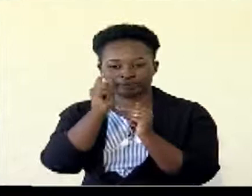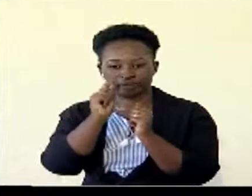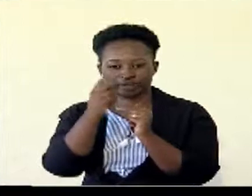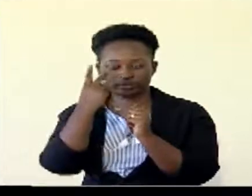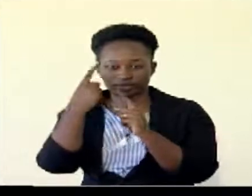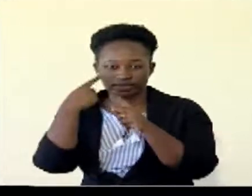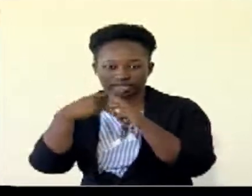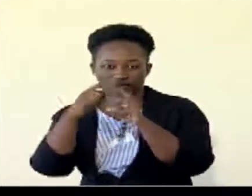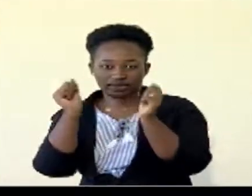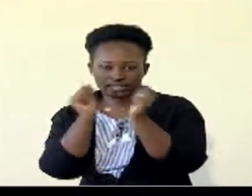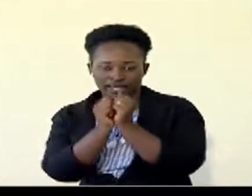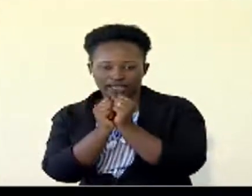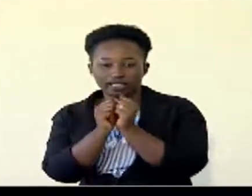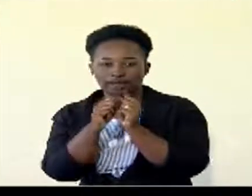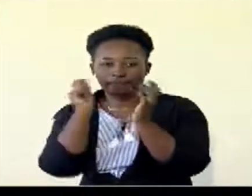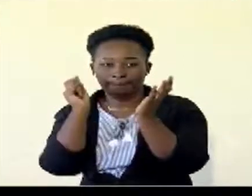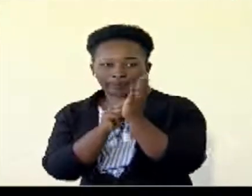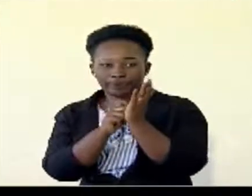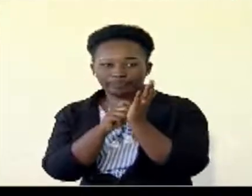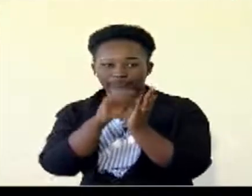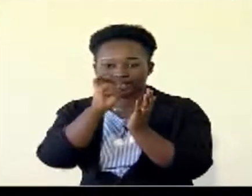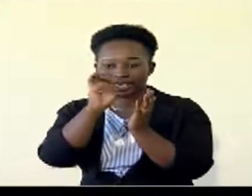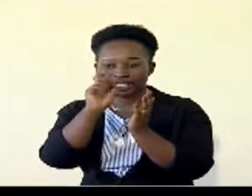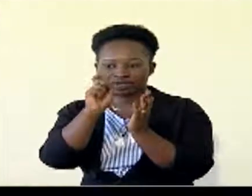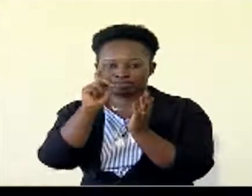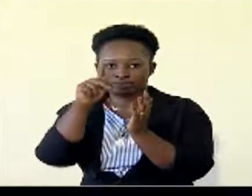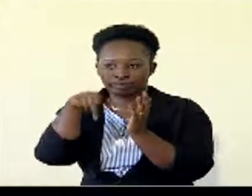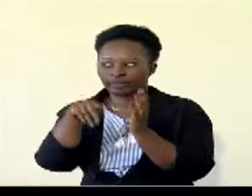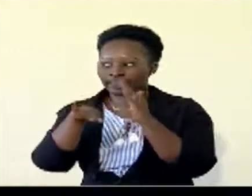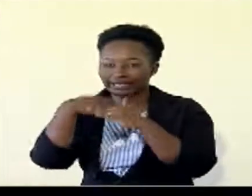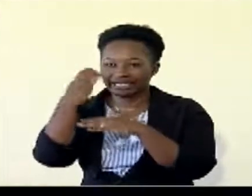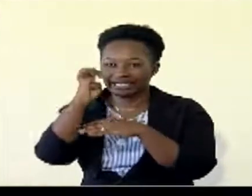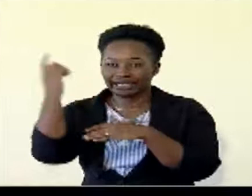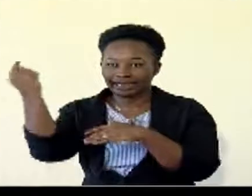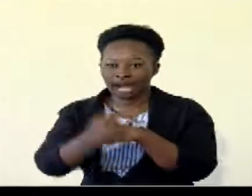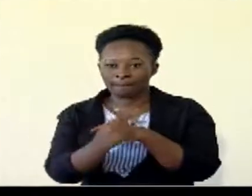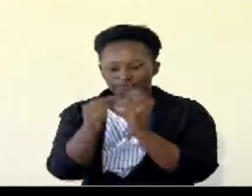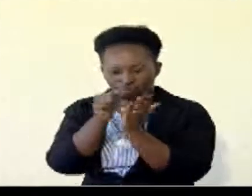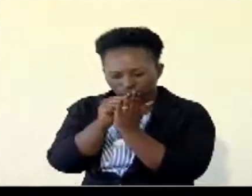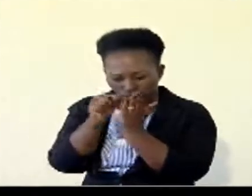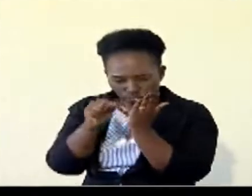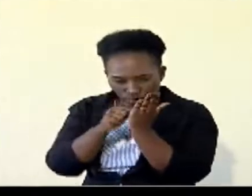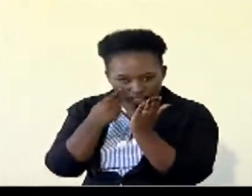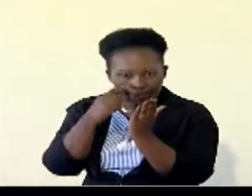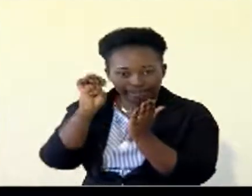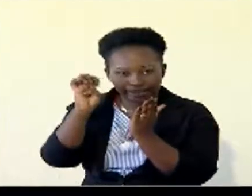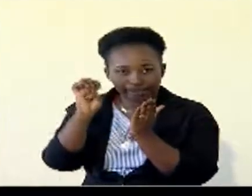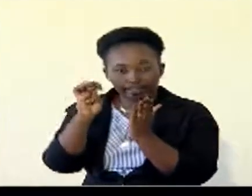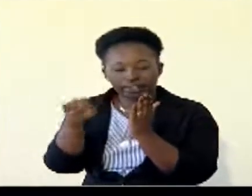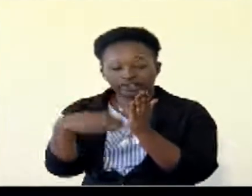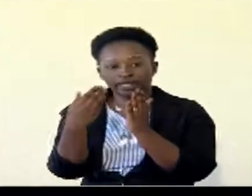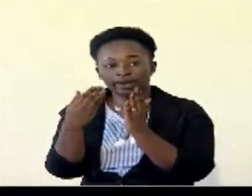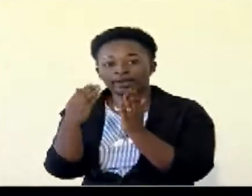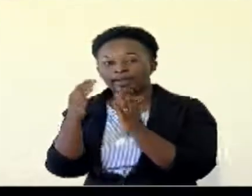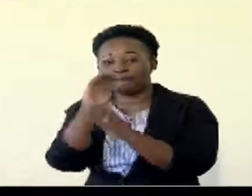8, I'm going to press exponent. Letter E appears on the screen, as you can see. Then to power negative